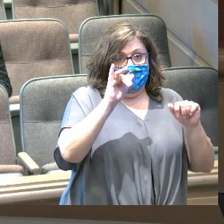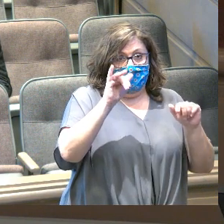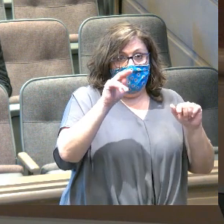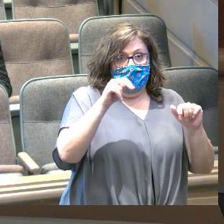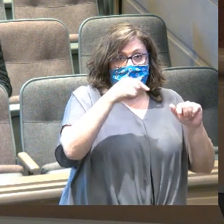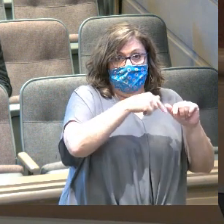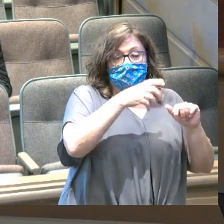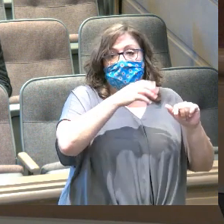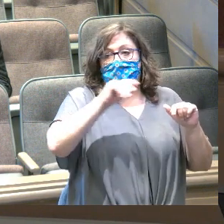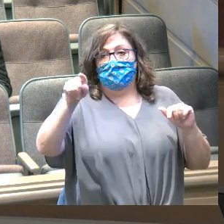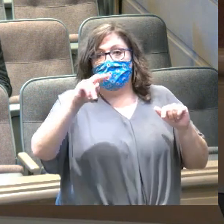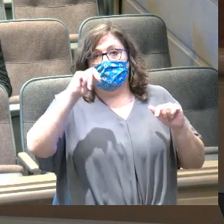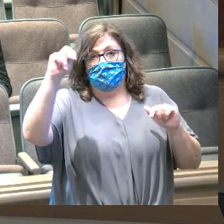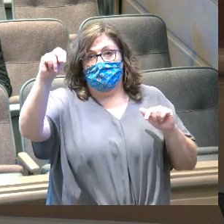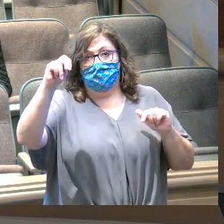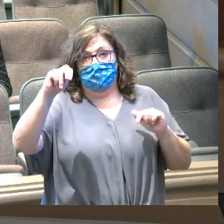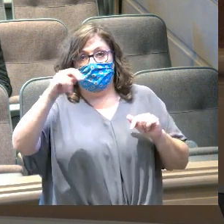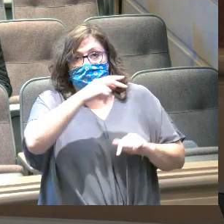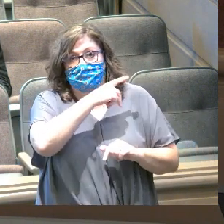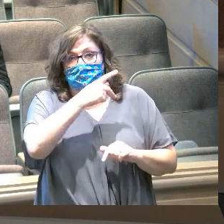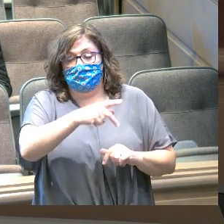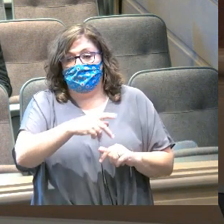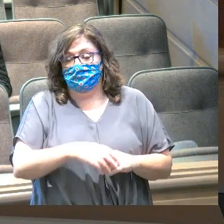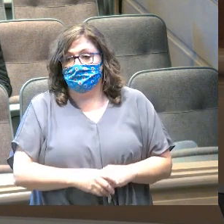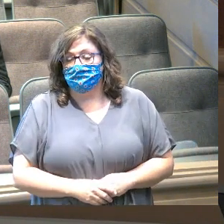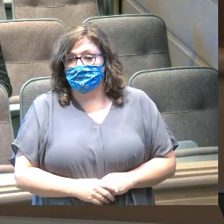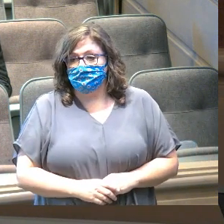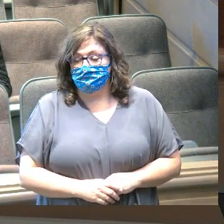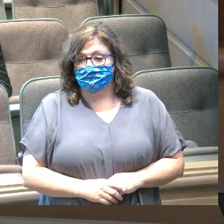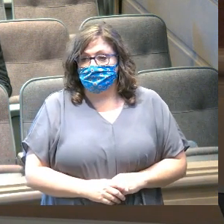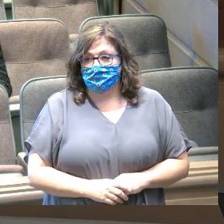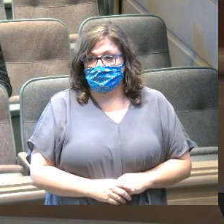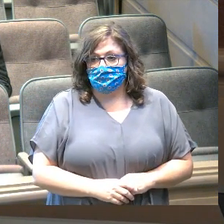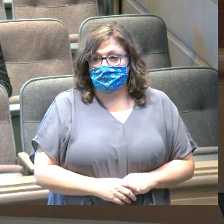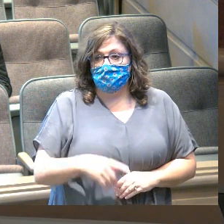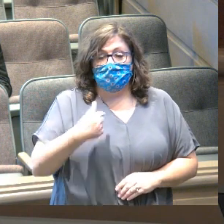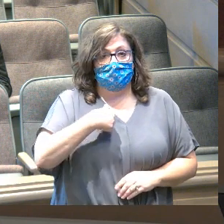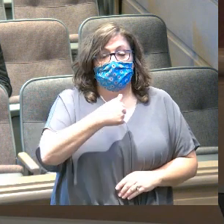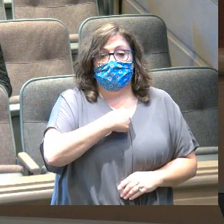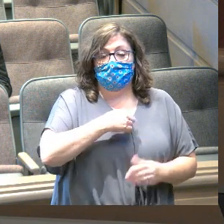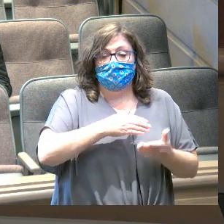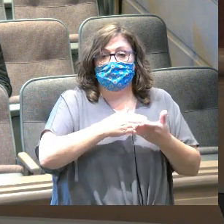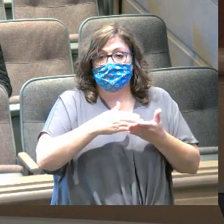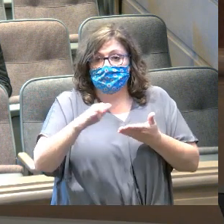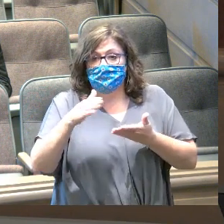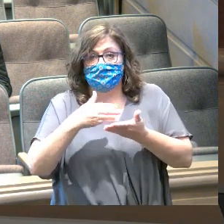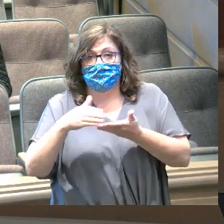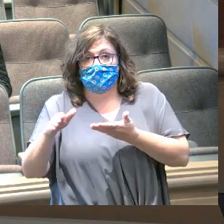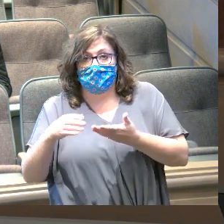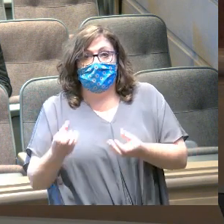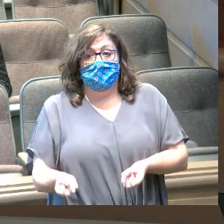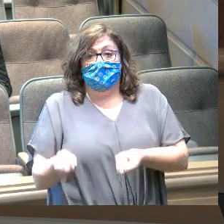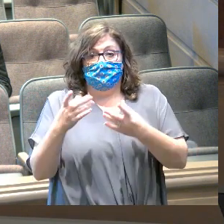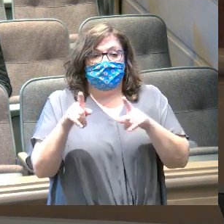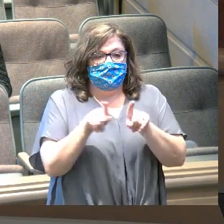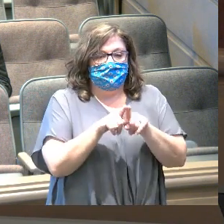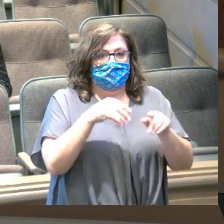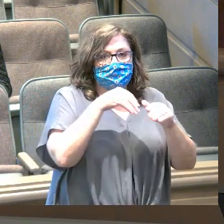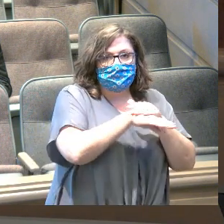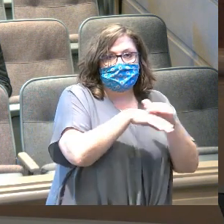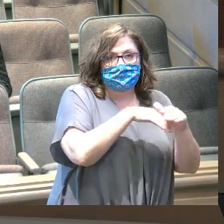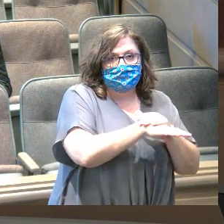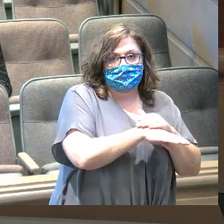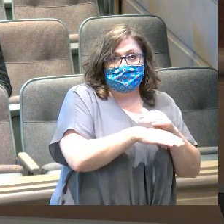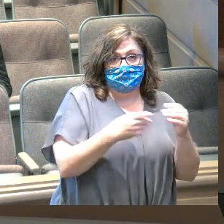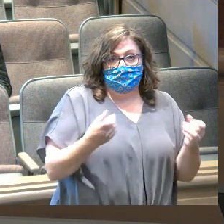between yesterday and today, which actually means we discharged just as many patients with COVID-19 as we admitted. That's a good place to